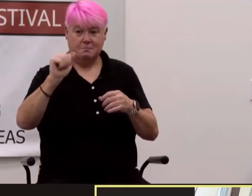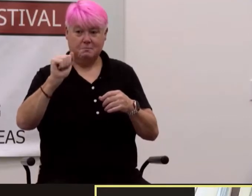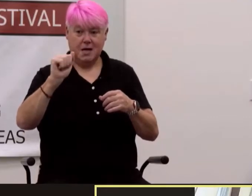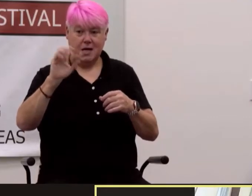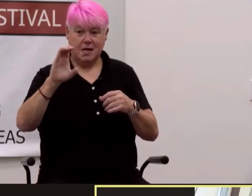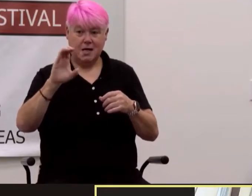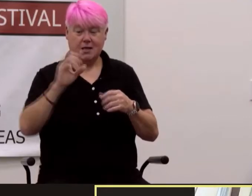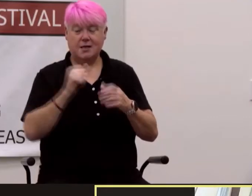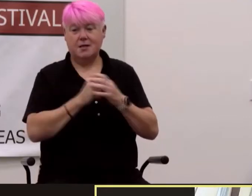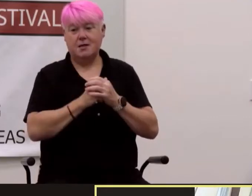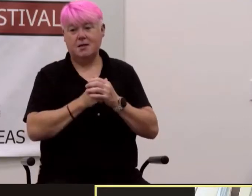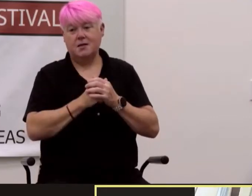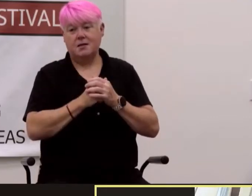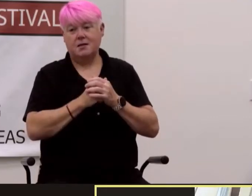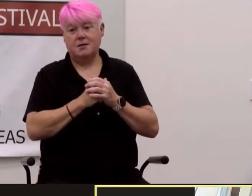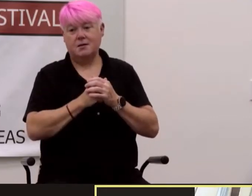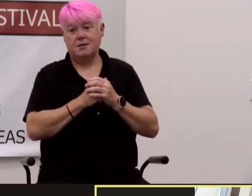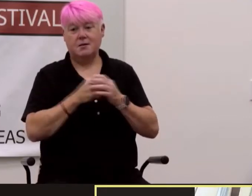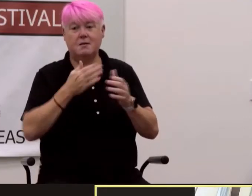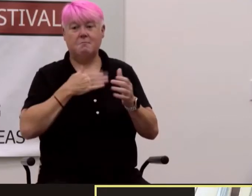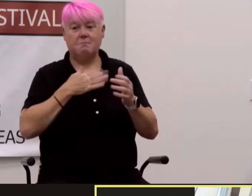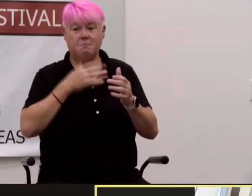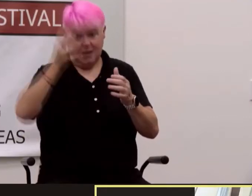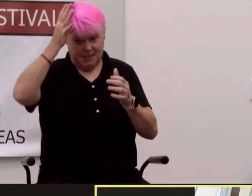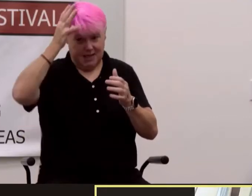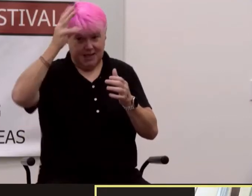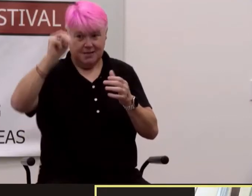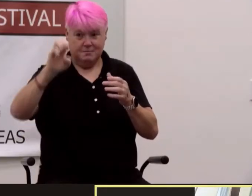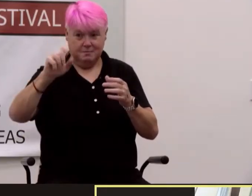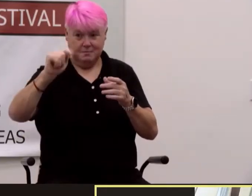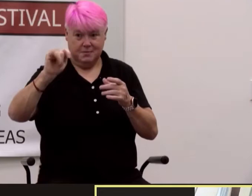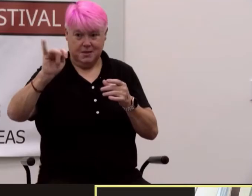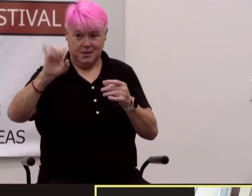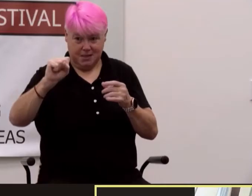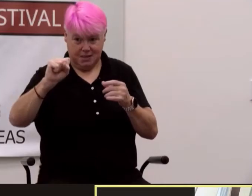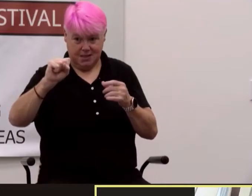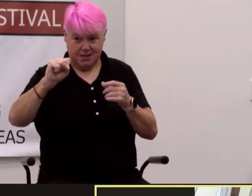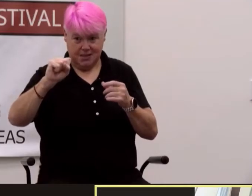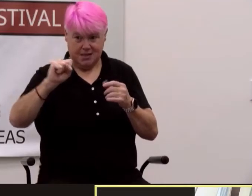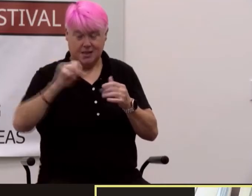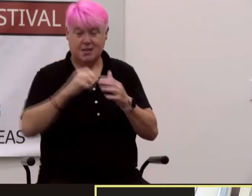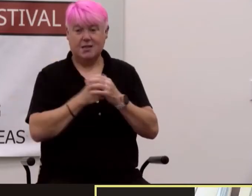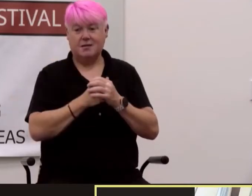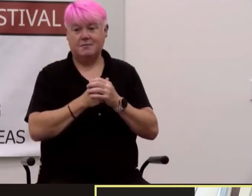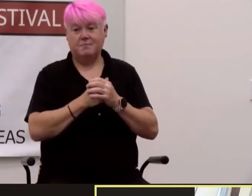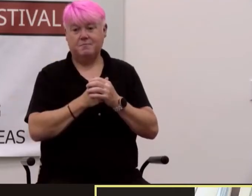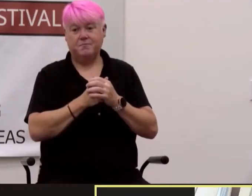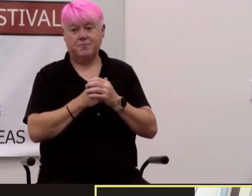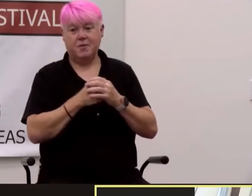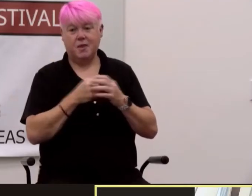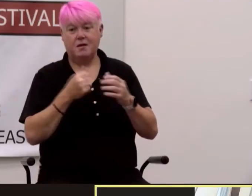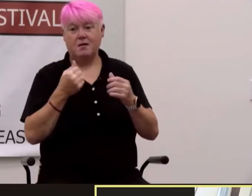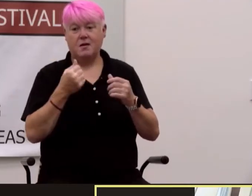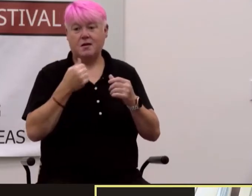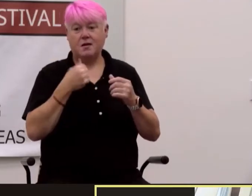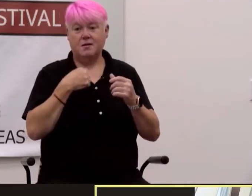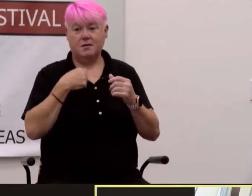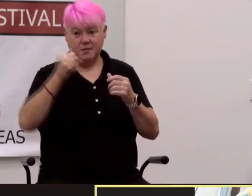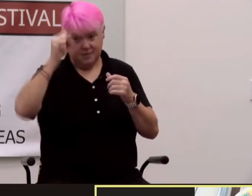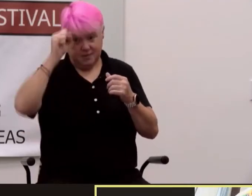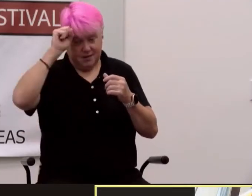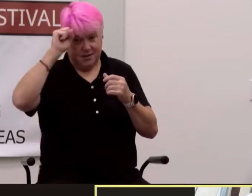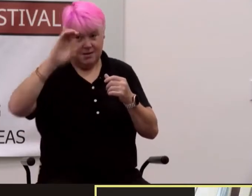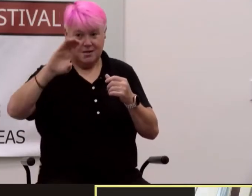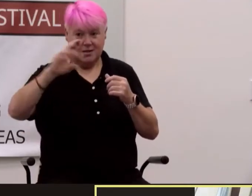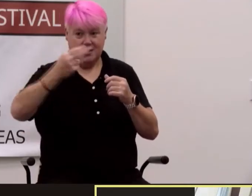Mi'kmaq. My dad's Métis, which of course is my name, Shane Medrick Chartrand, which is actually, I just say Shane Medrick Chartrand,